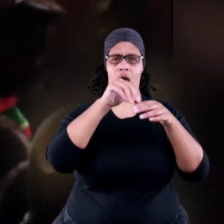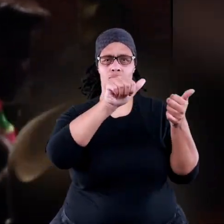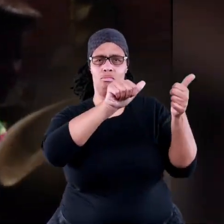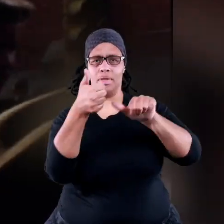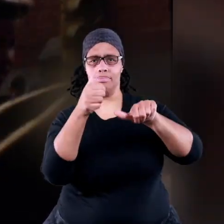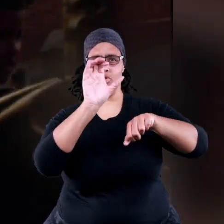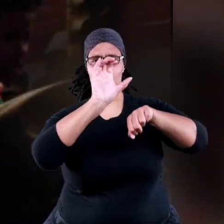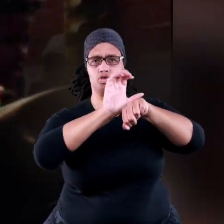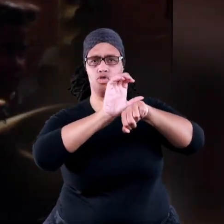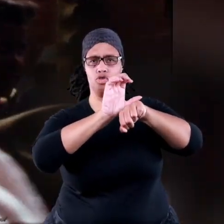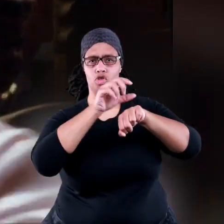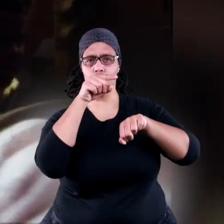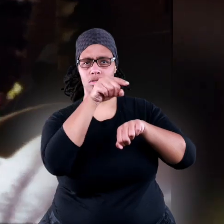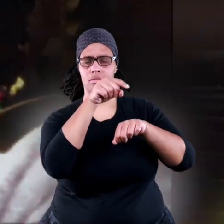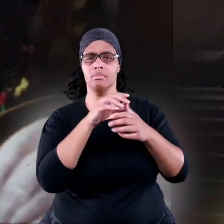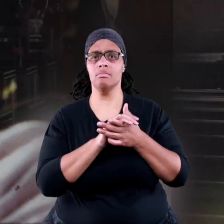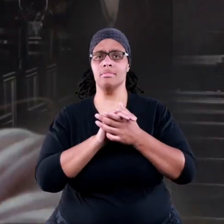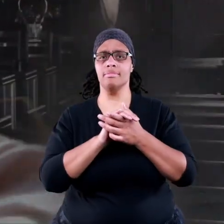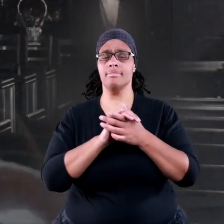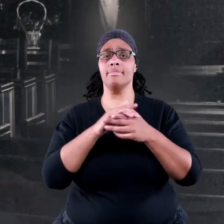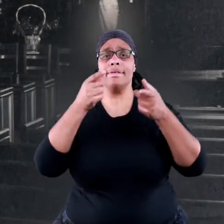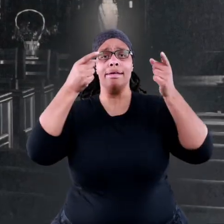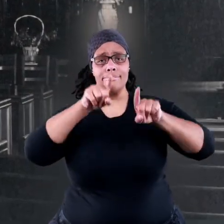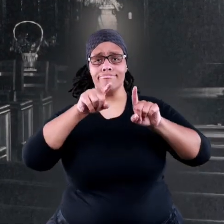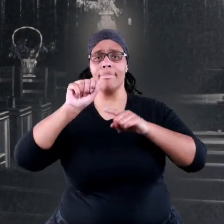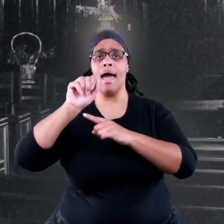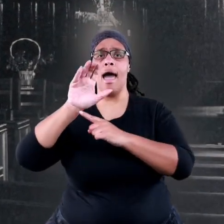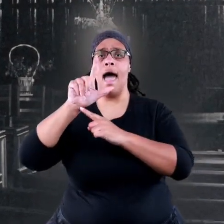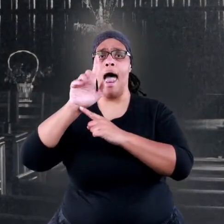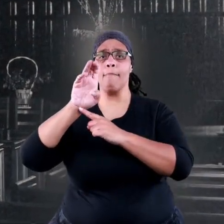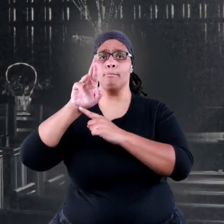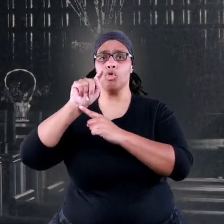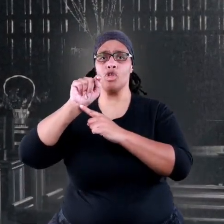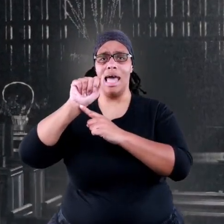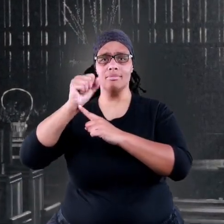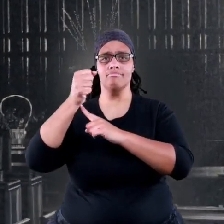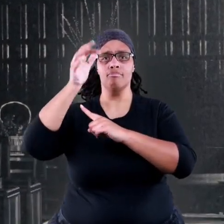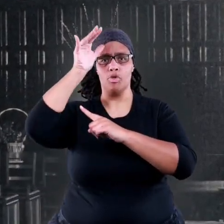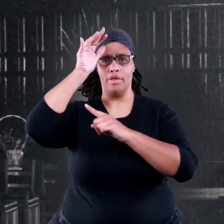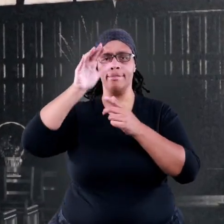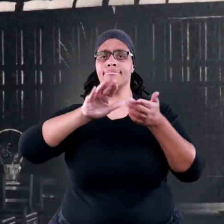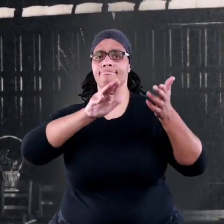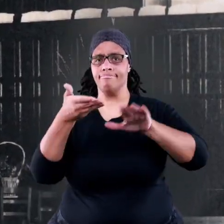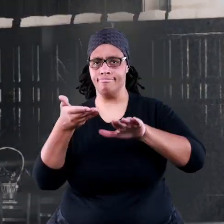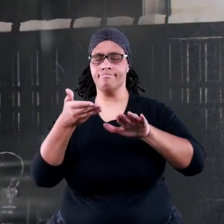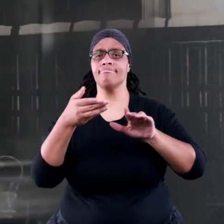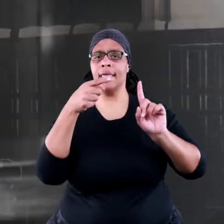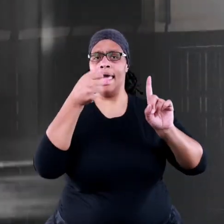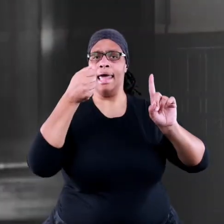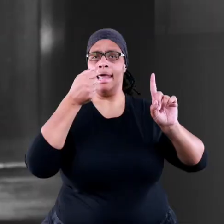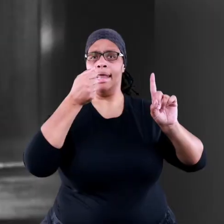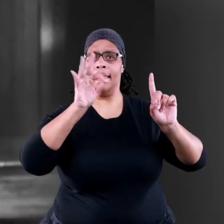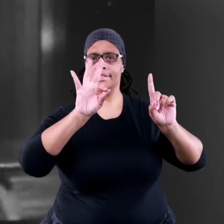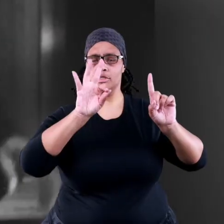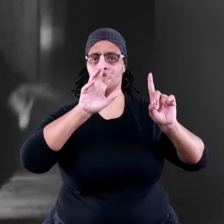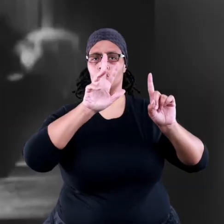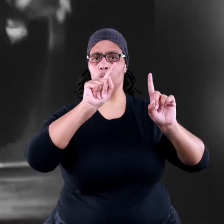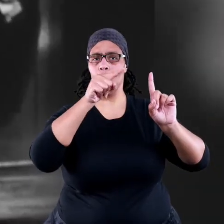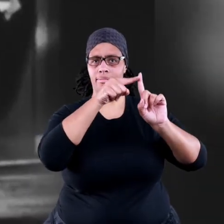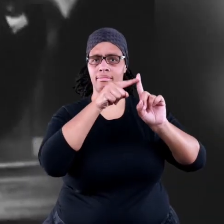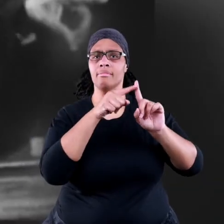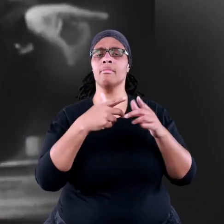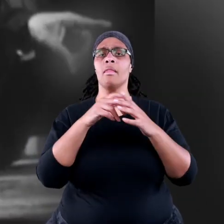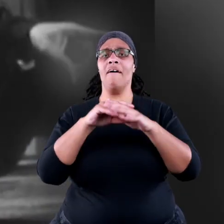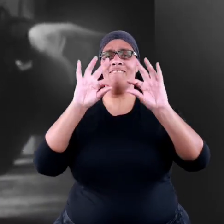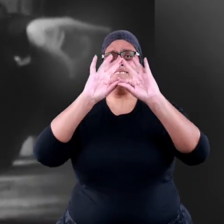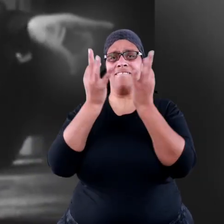pastor at the Ebenezer Baptist Church. Following the death of Alberta's father in 1931, criticism is